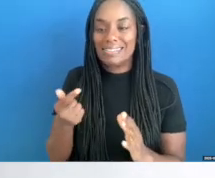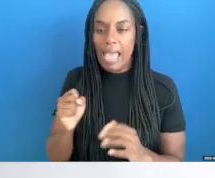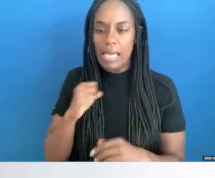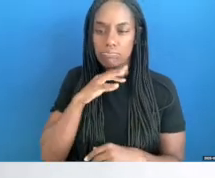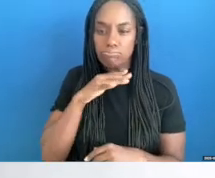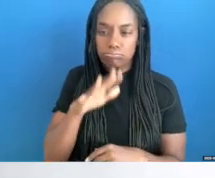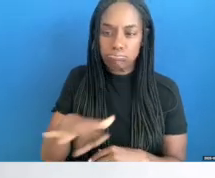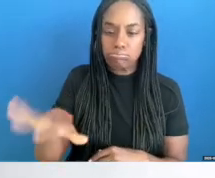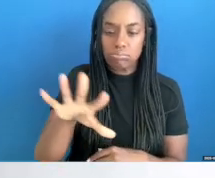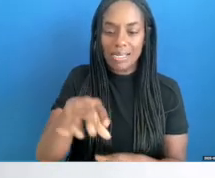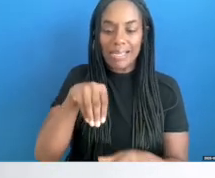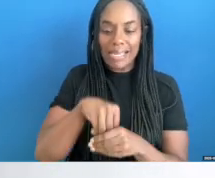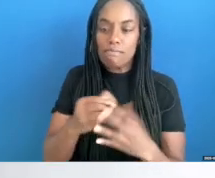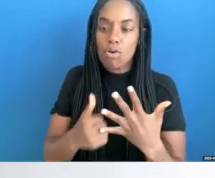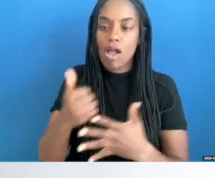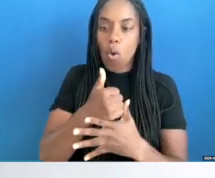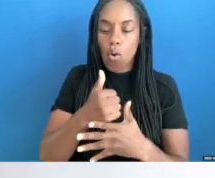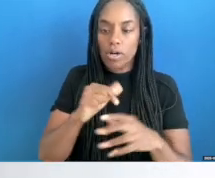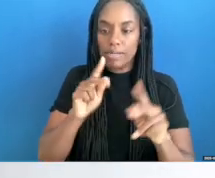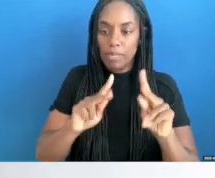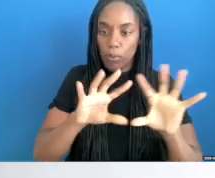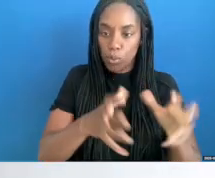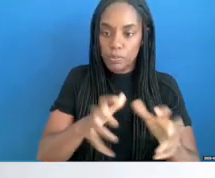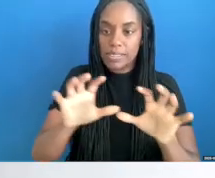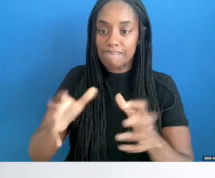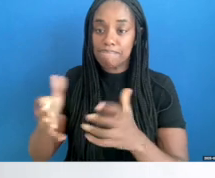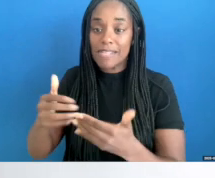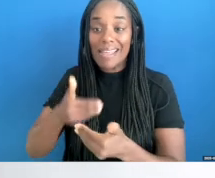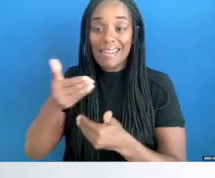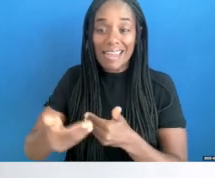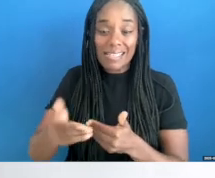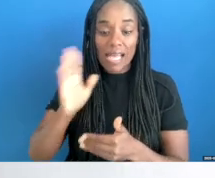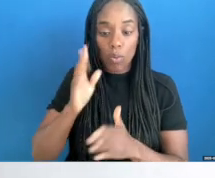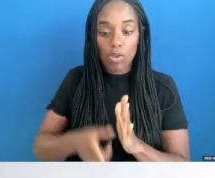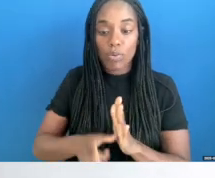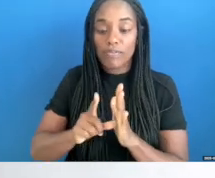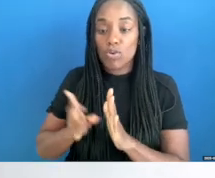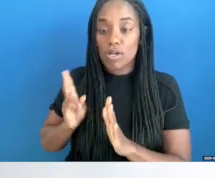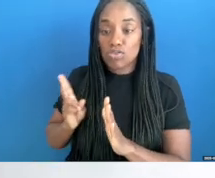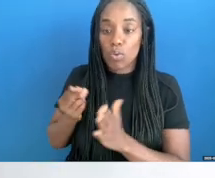Next, I'll go over our historical funding. Next slide.